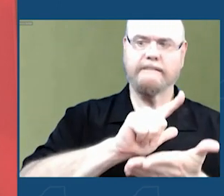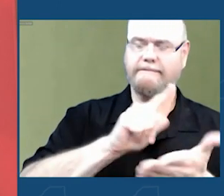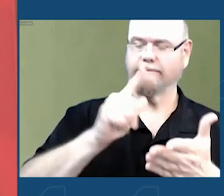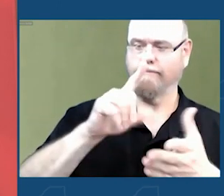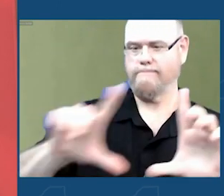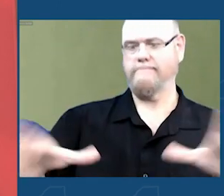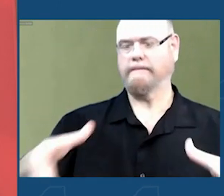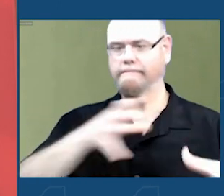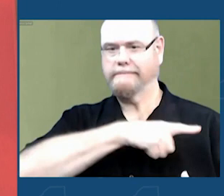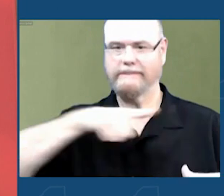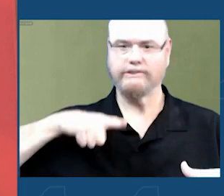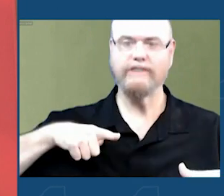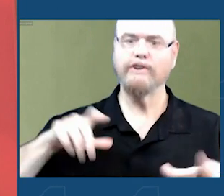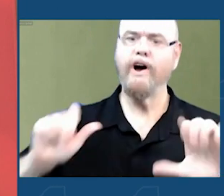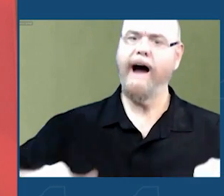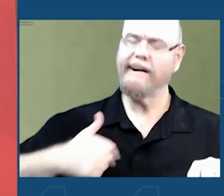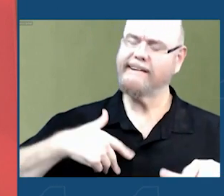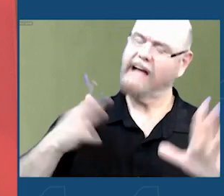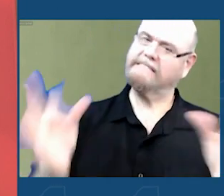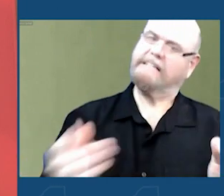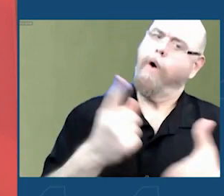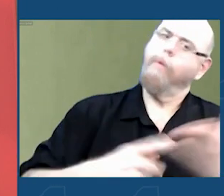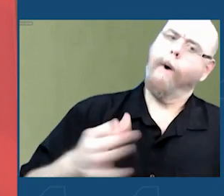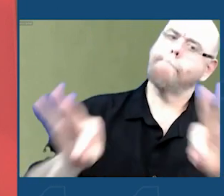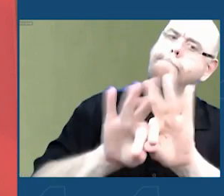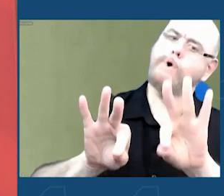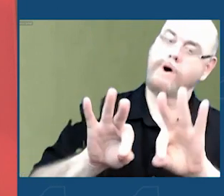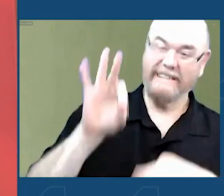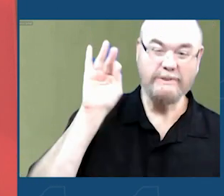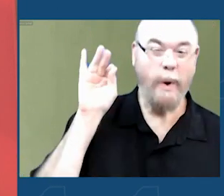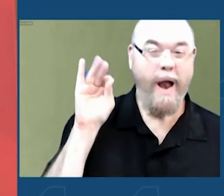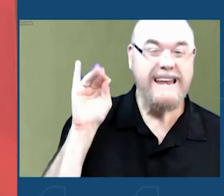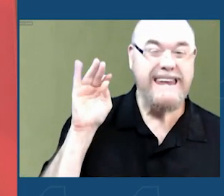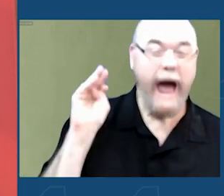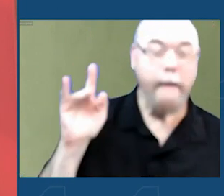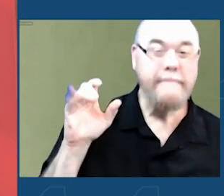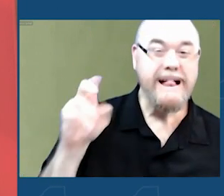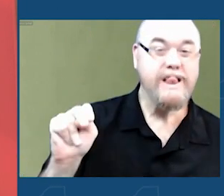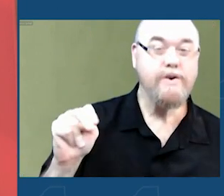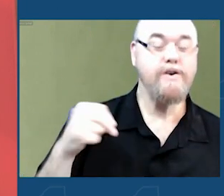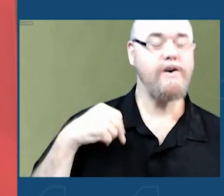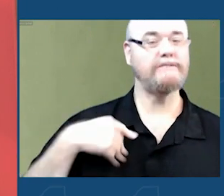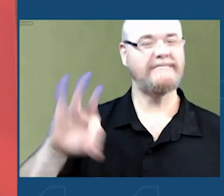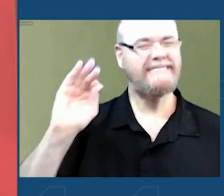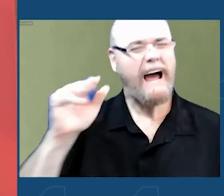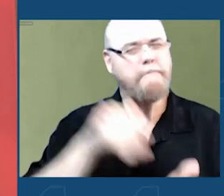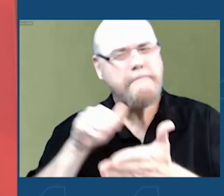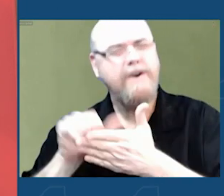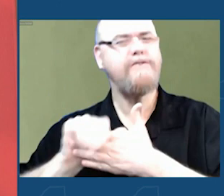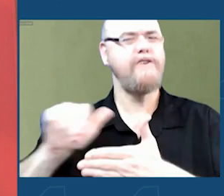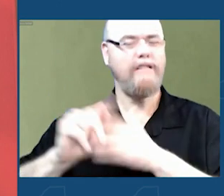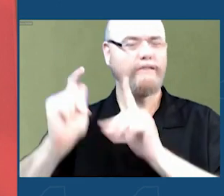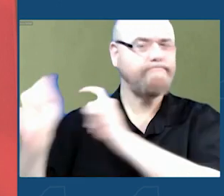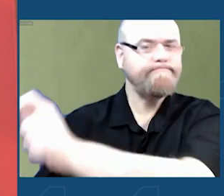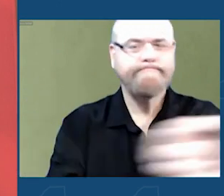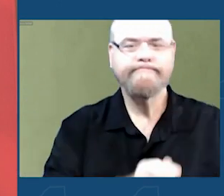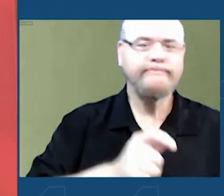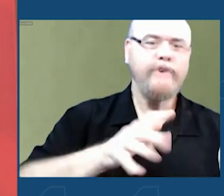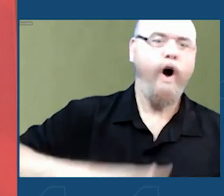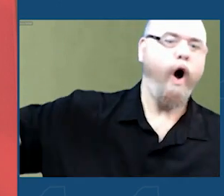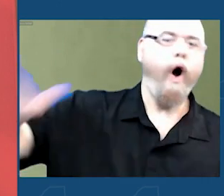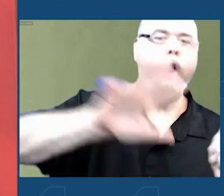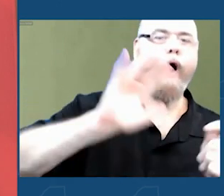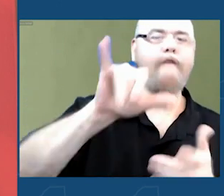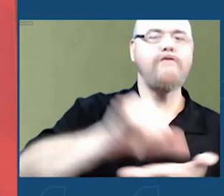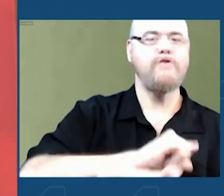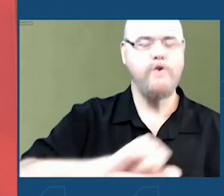to us? $90 million allocated to 19 organizations across the state of New York says our priorities are with our people.